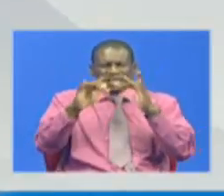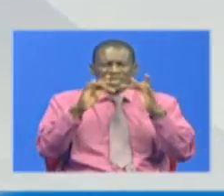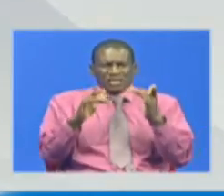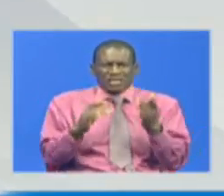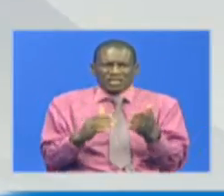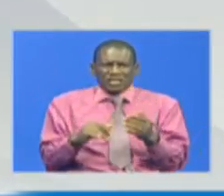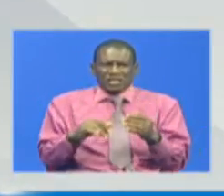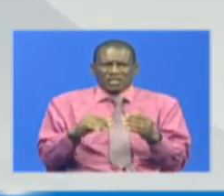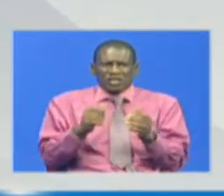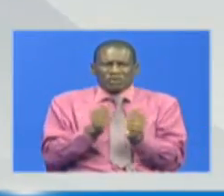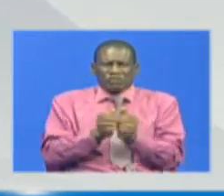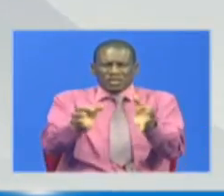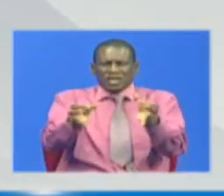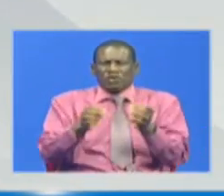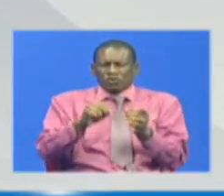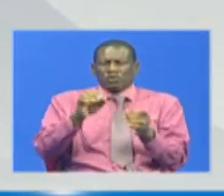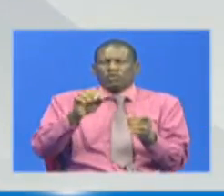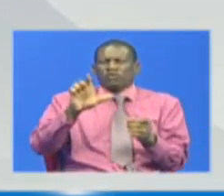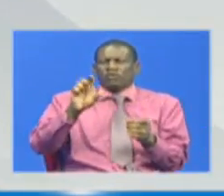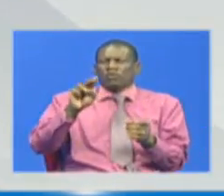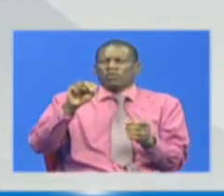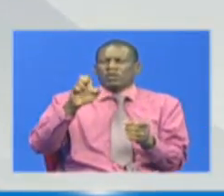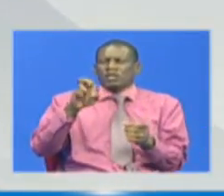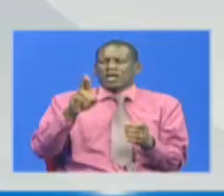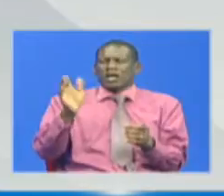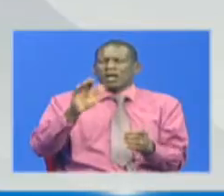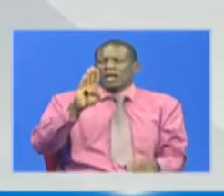on account of the loon balloons?